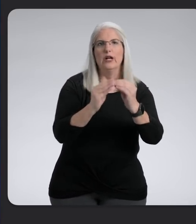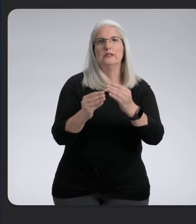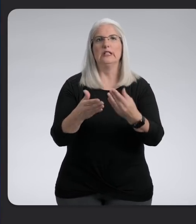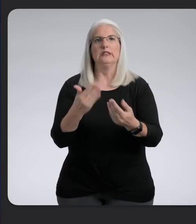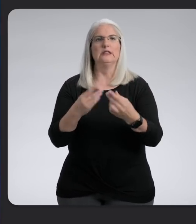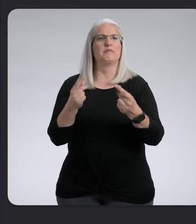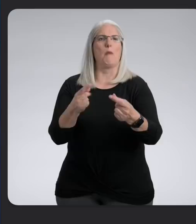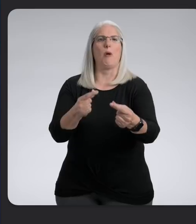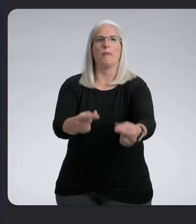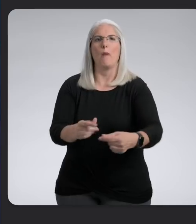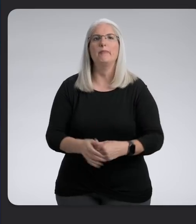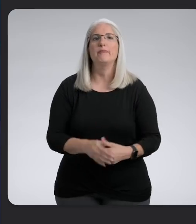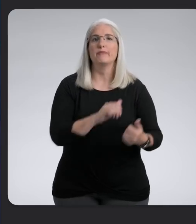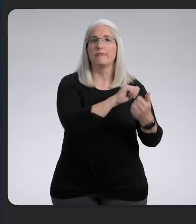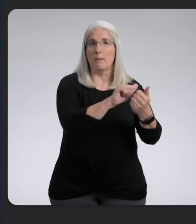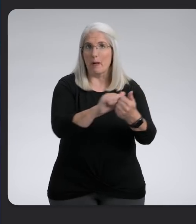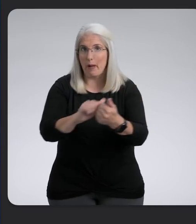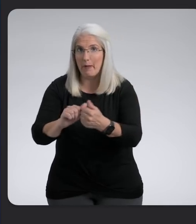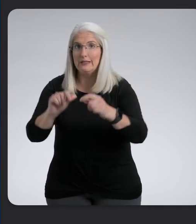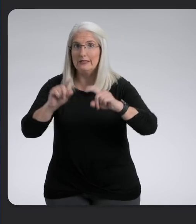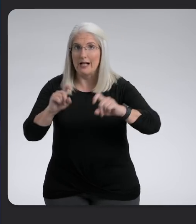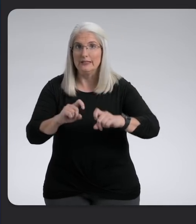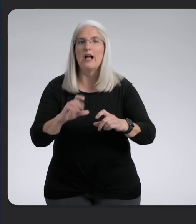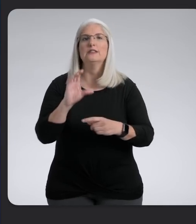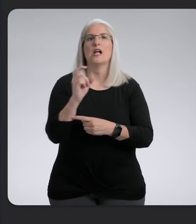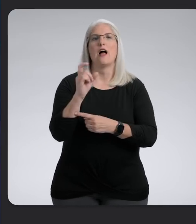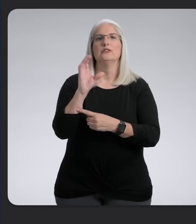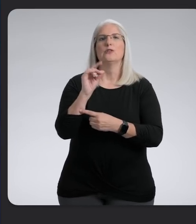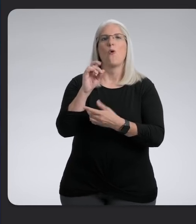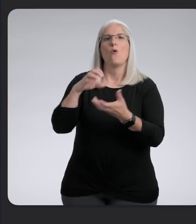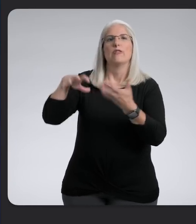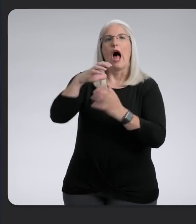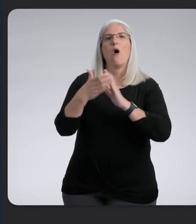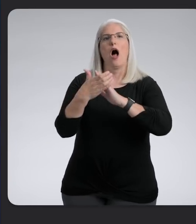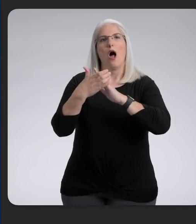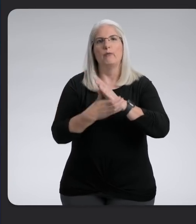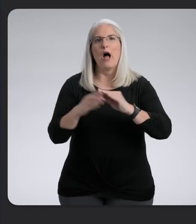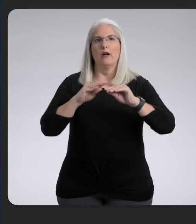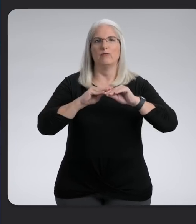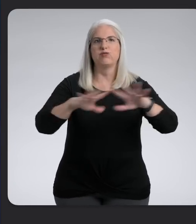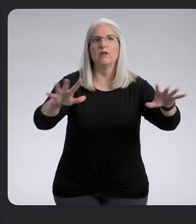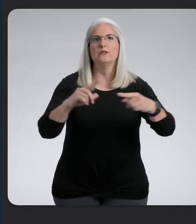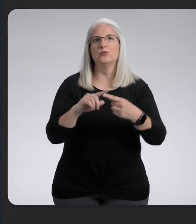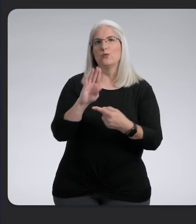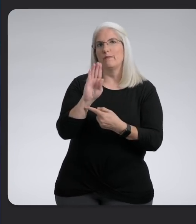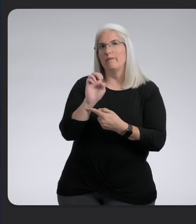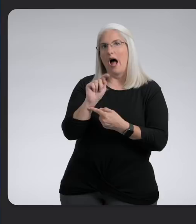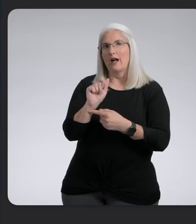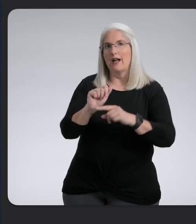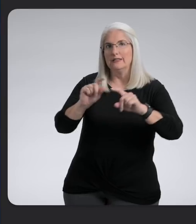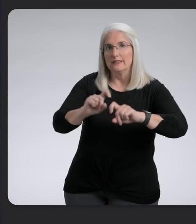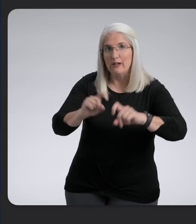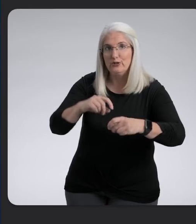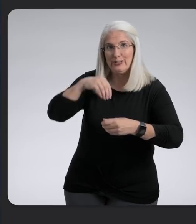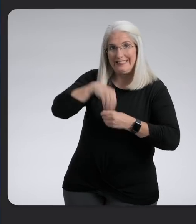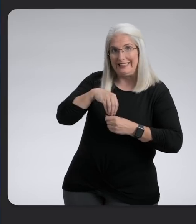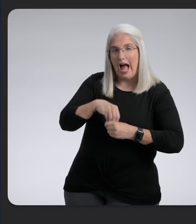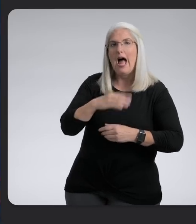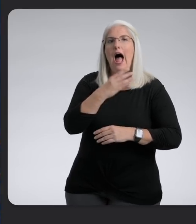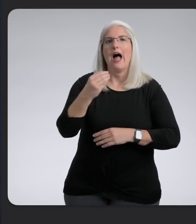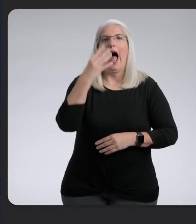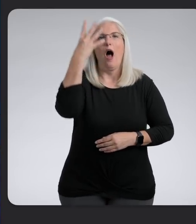its tests, Xcode Cloud can automatically distribute it to the testers on your team and even external beta testers with